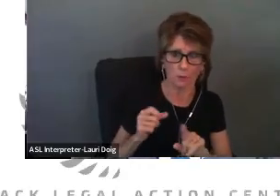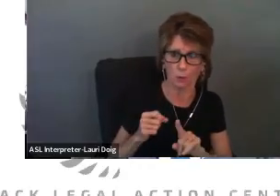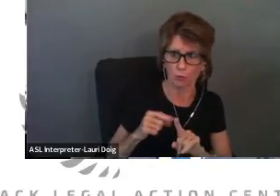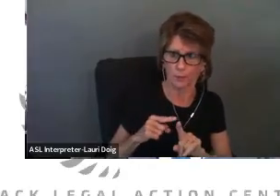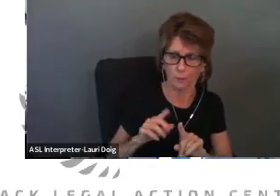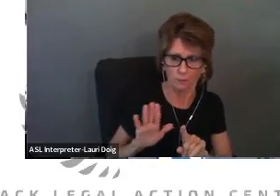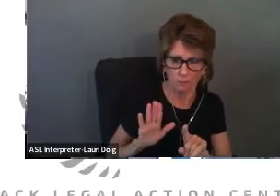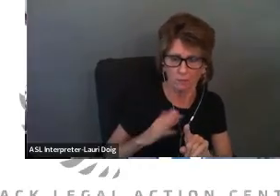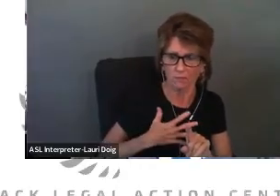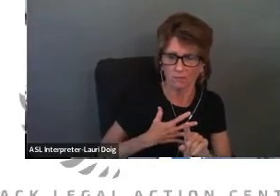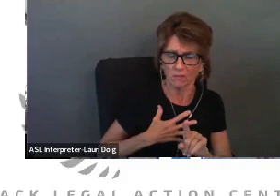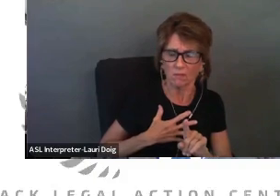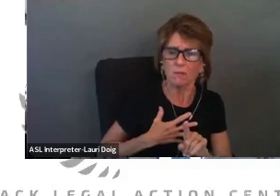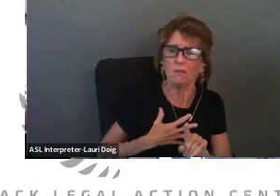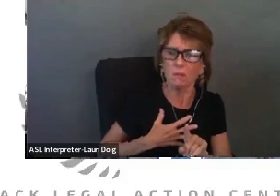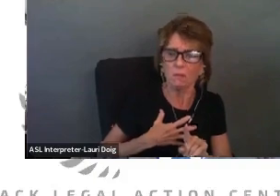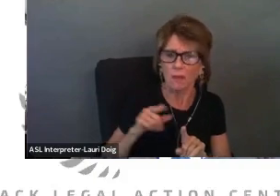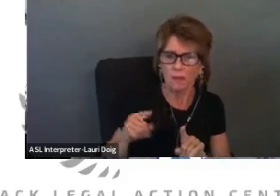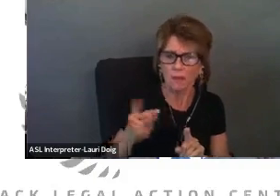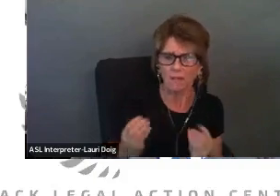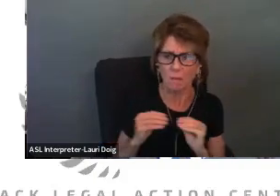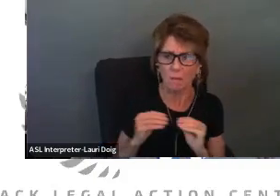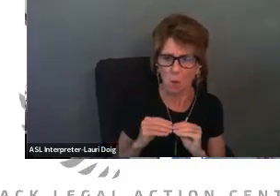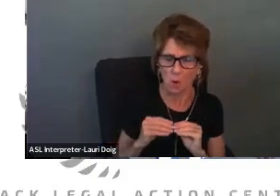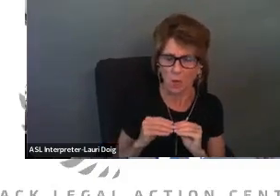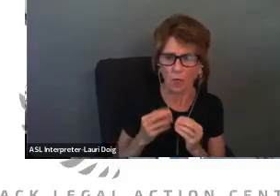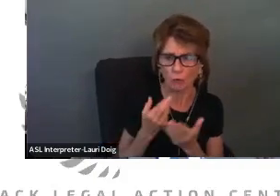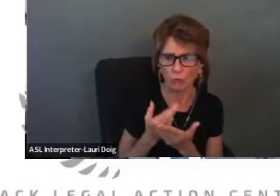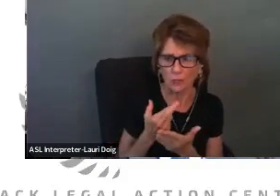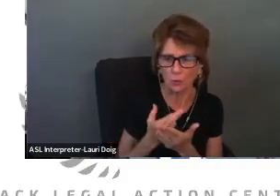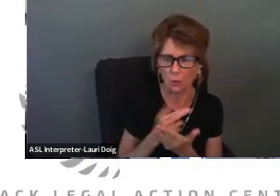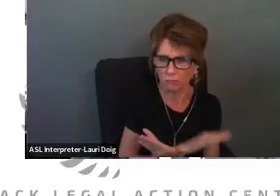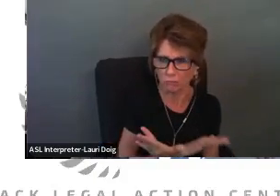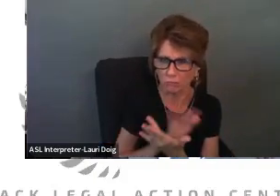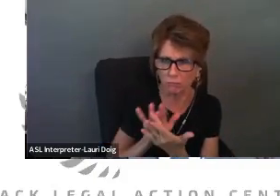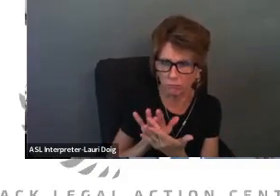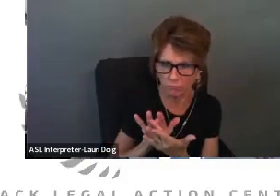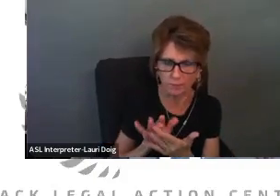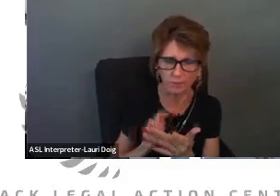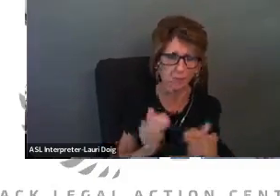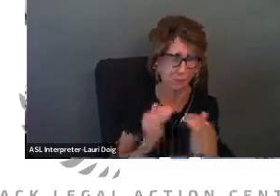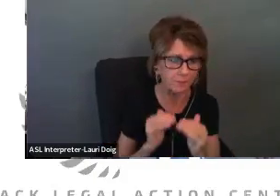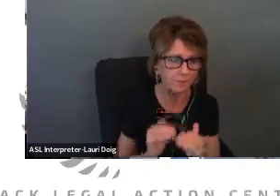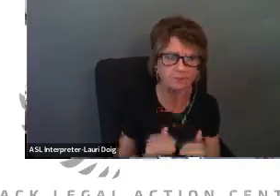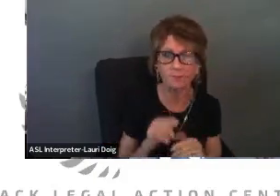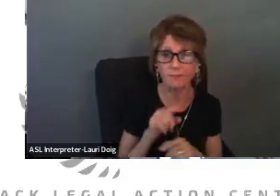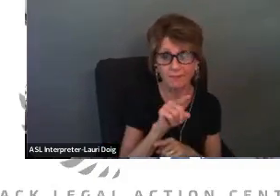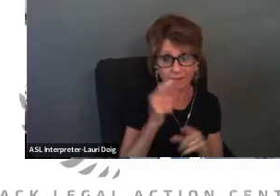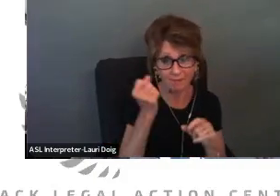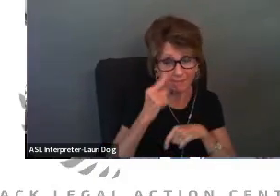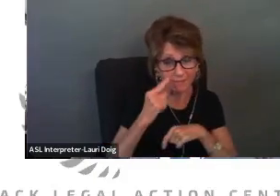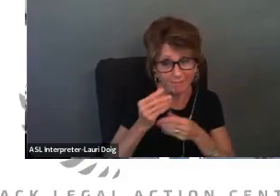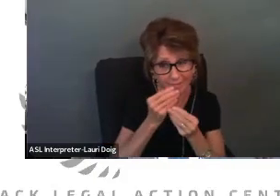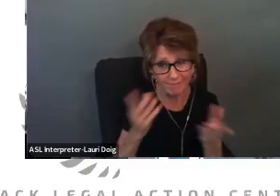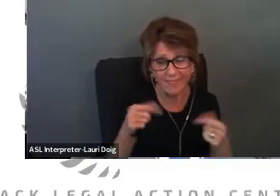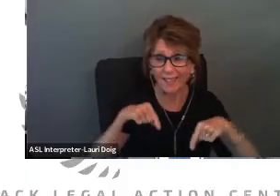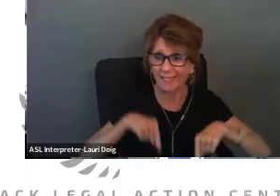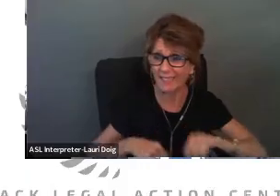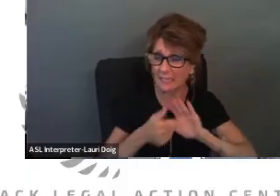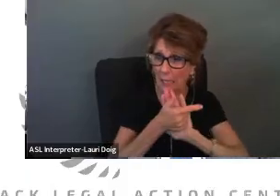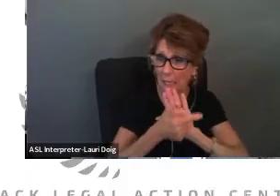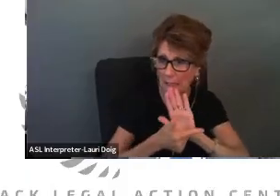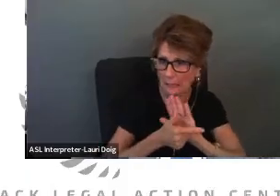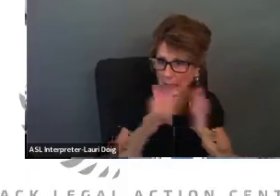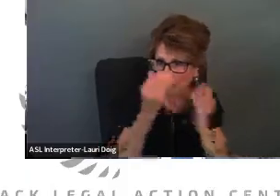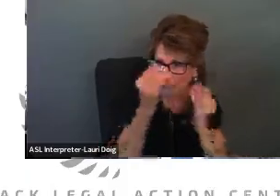Okay. Now, on the next slide, you will see the usual disclaimer that we've given. This is not legal material. Some